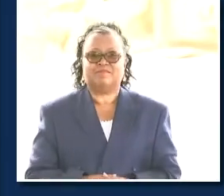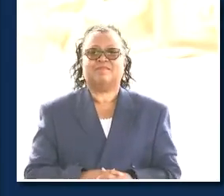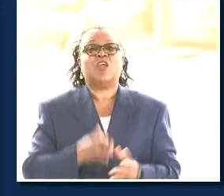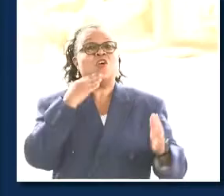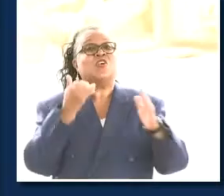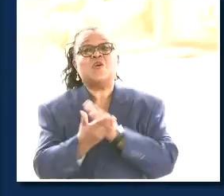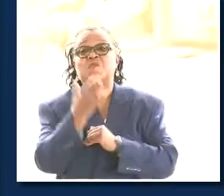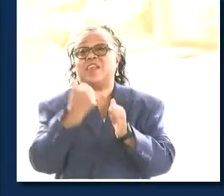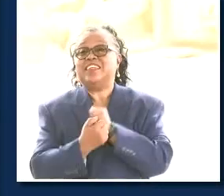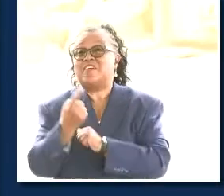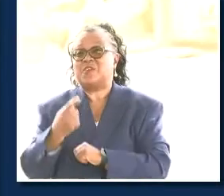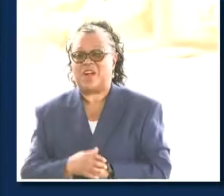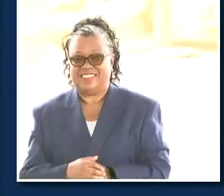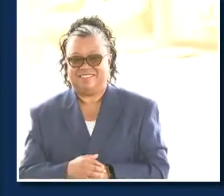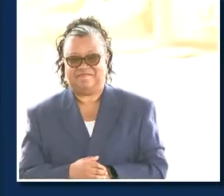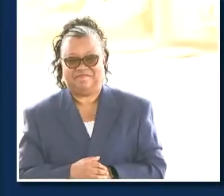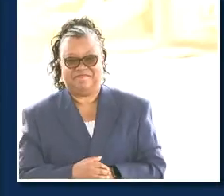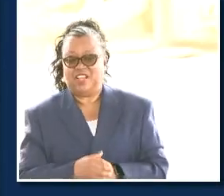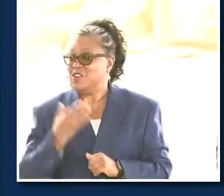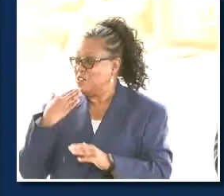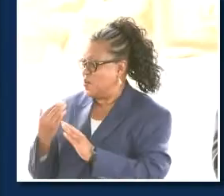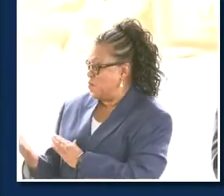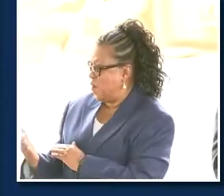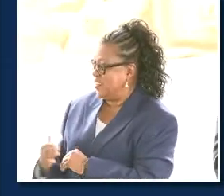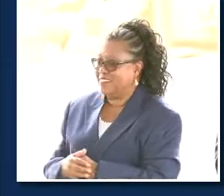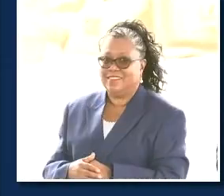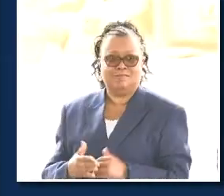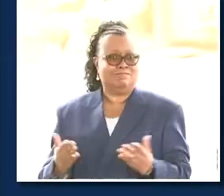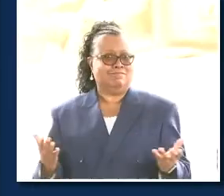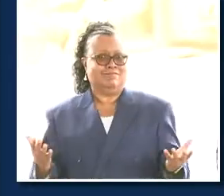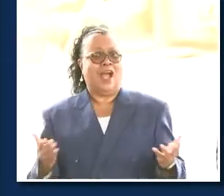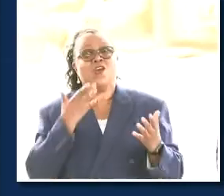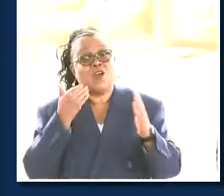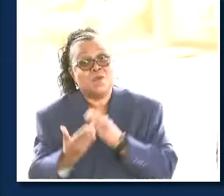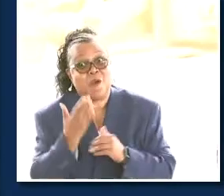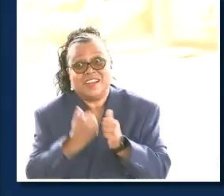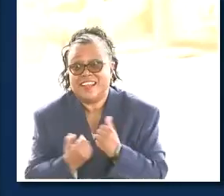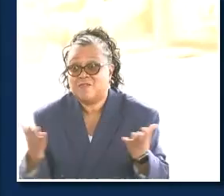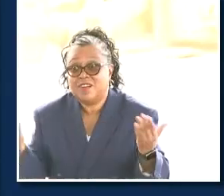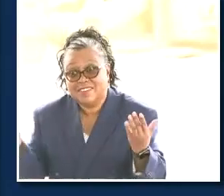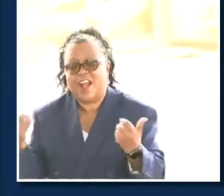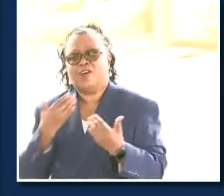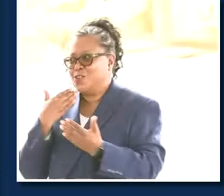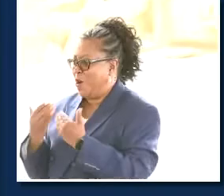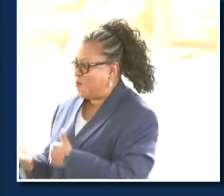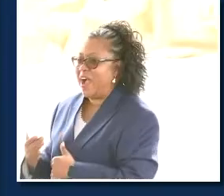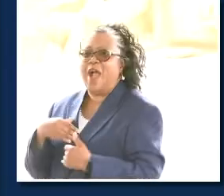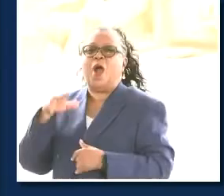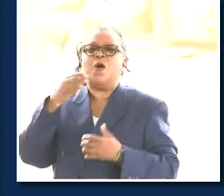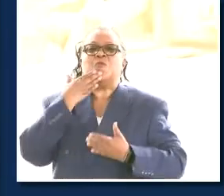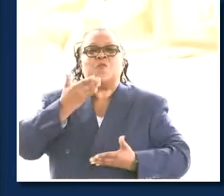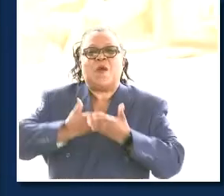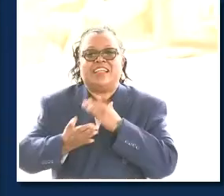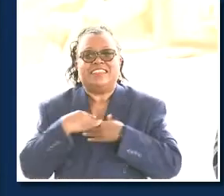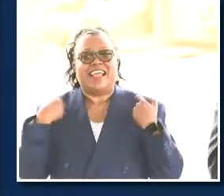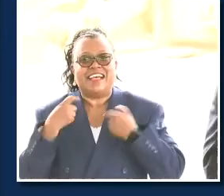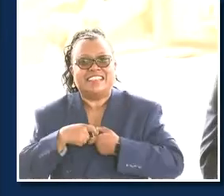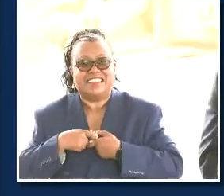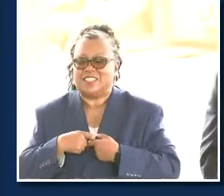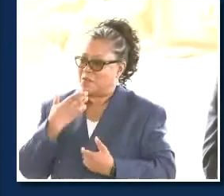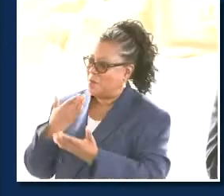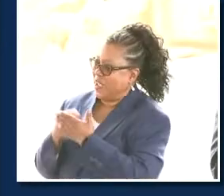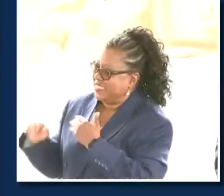Good morning, everyone. Good morning. Good morning, everyone. Good morning. Buenos dias. Buenos